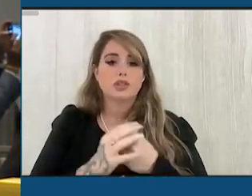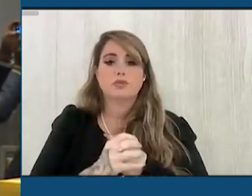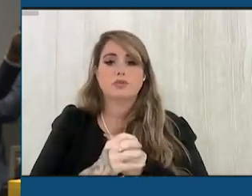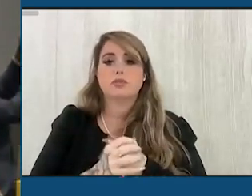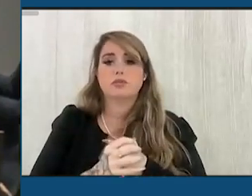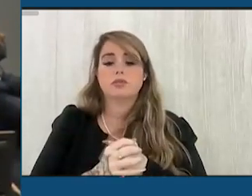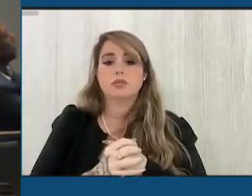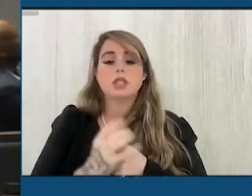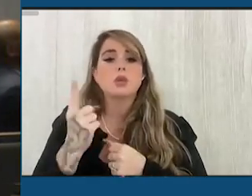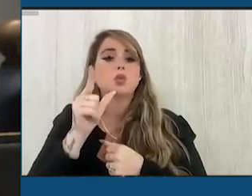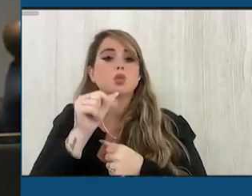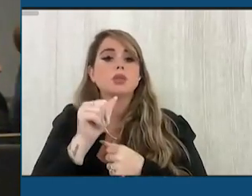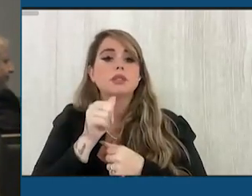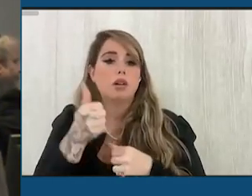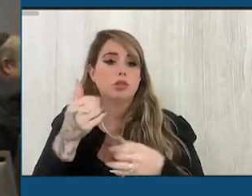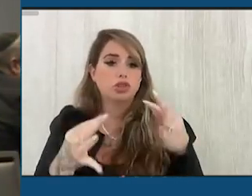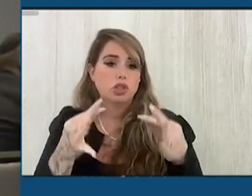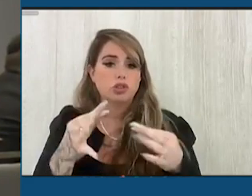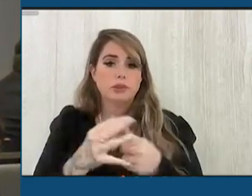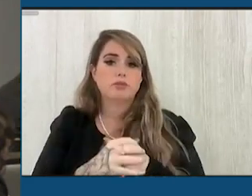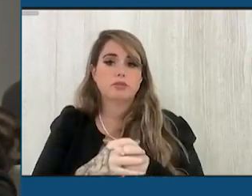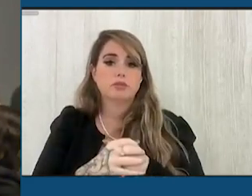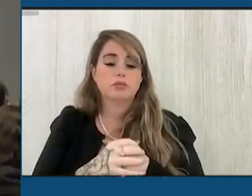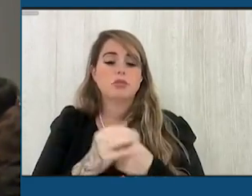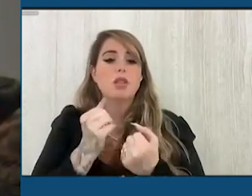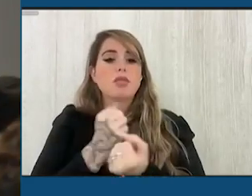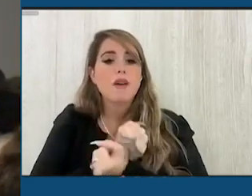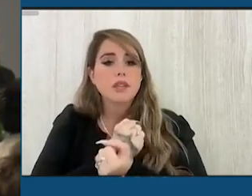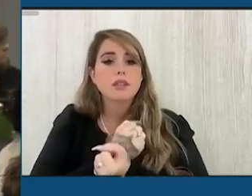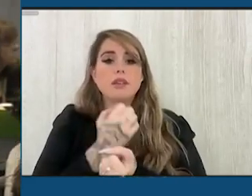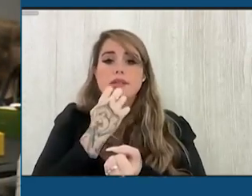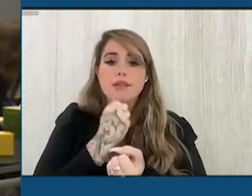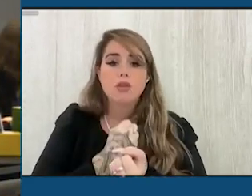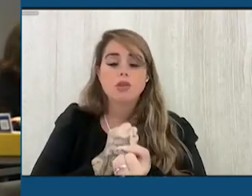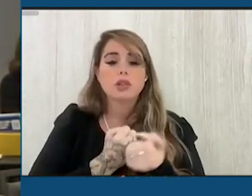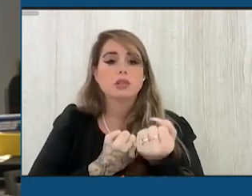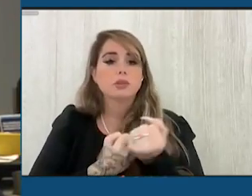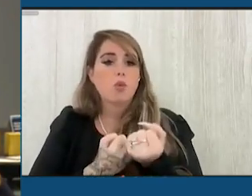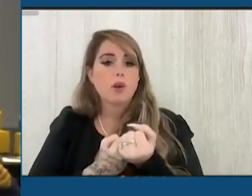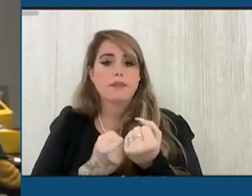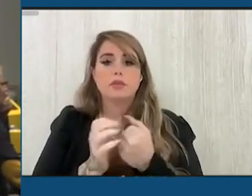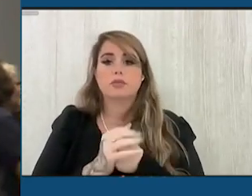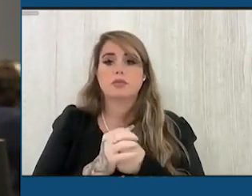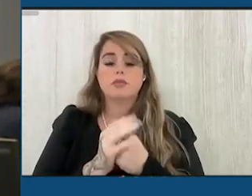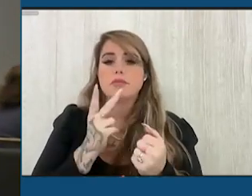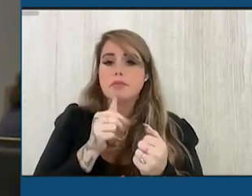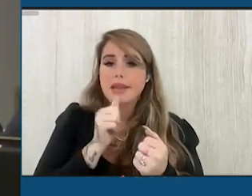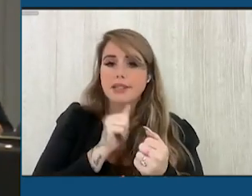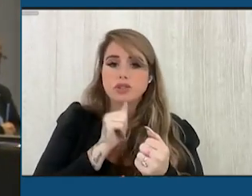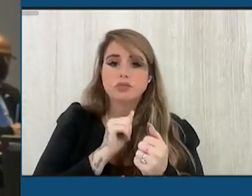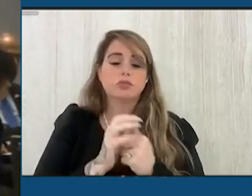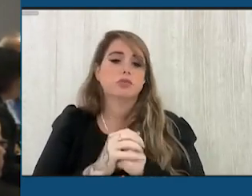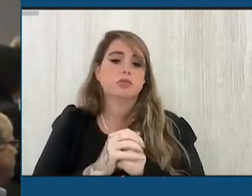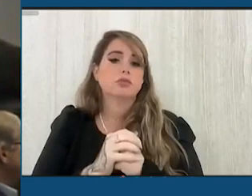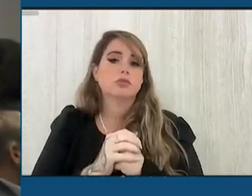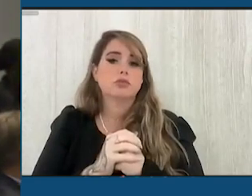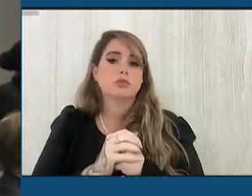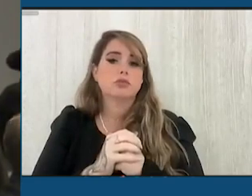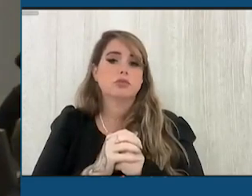Someone who's non-judgmental, loving, caring, supportive, patient. Doesn't that sound